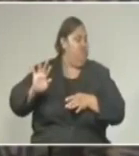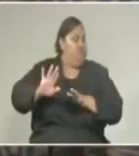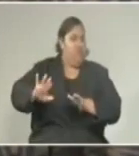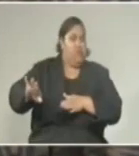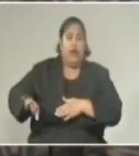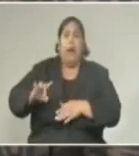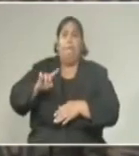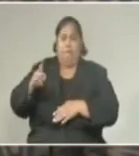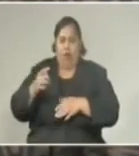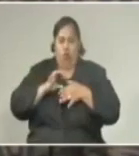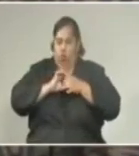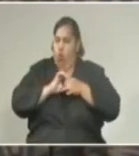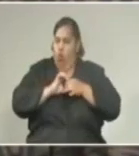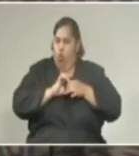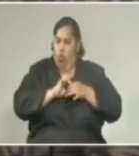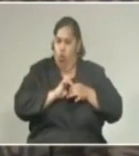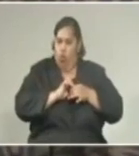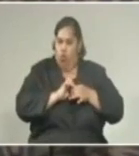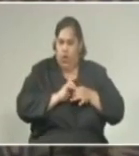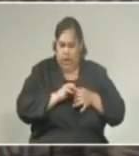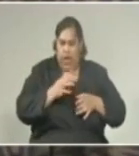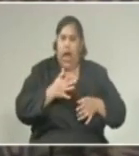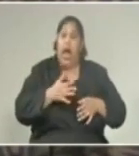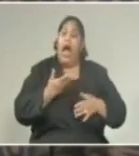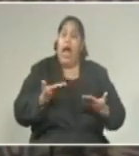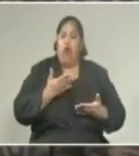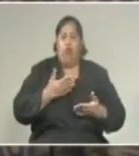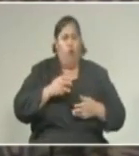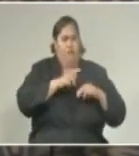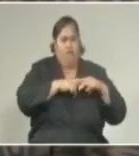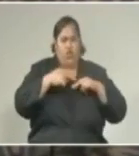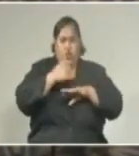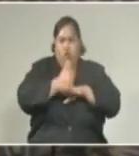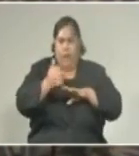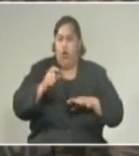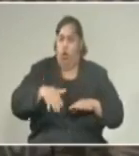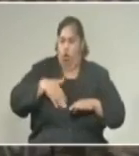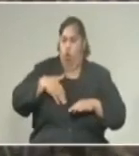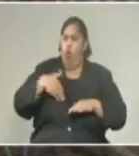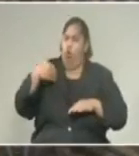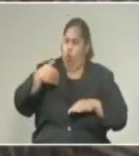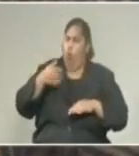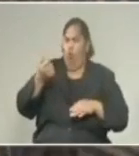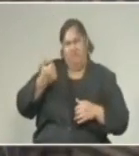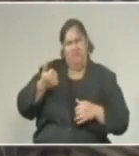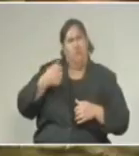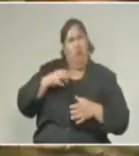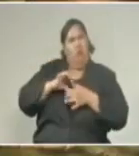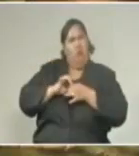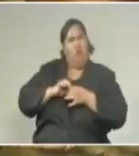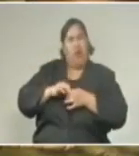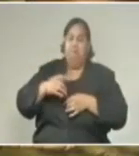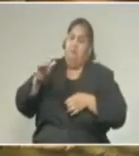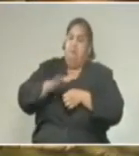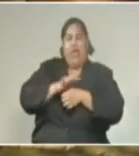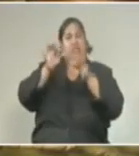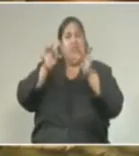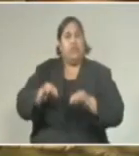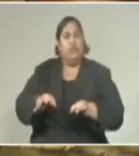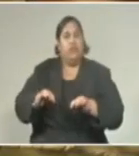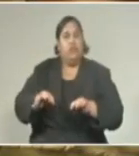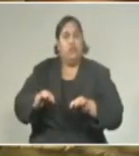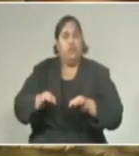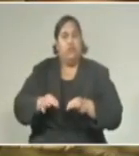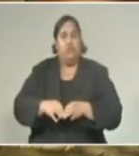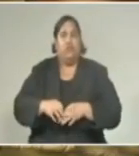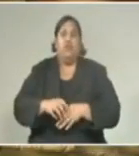way in the way it felt and interpreted the video report. SODELPA's deputy leader,